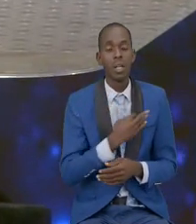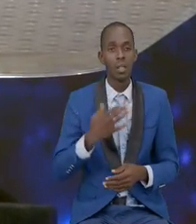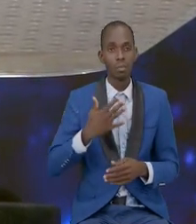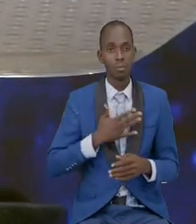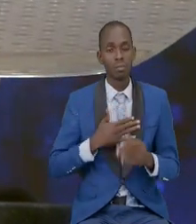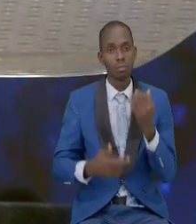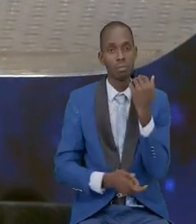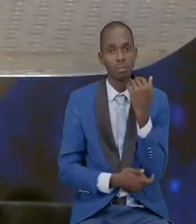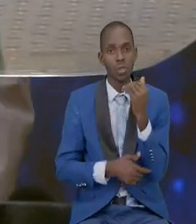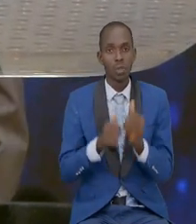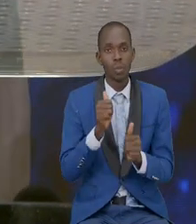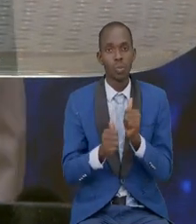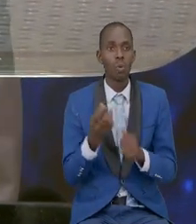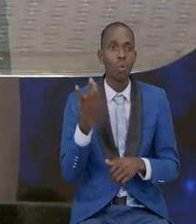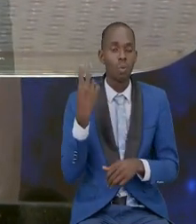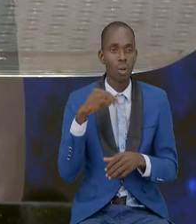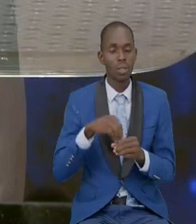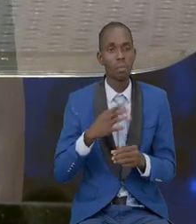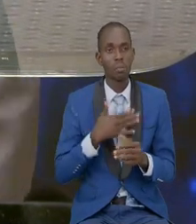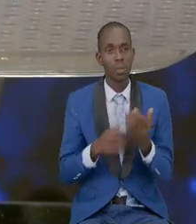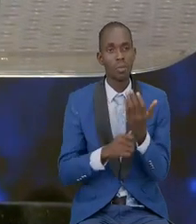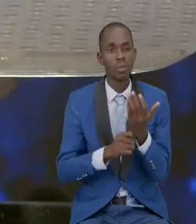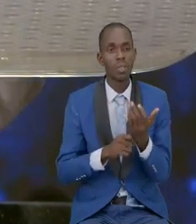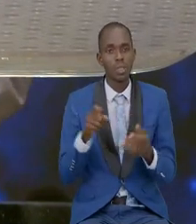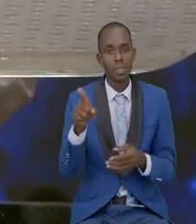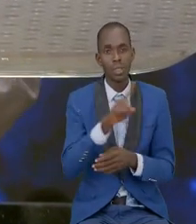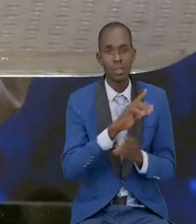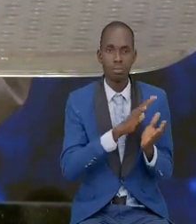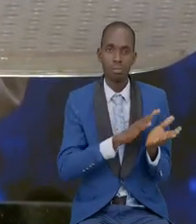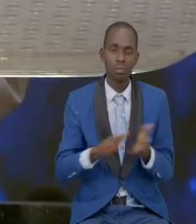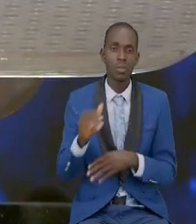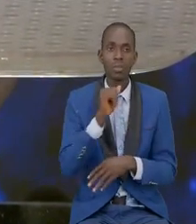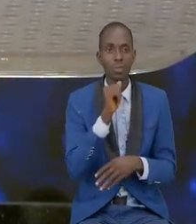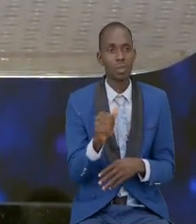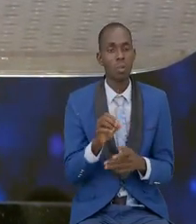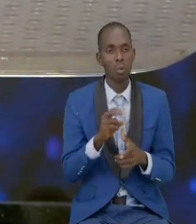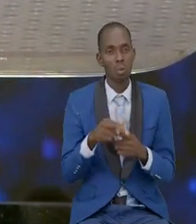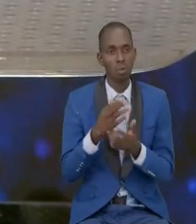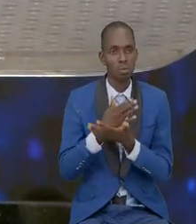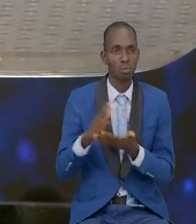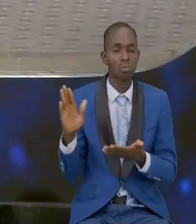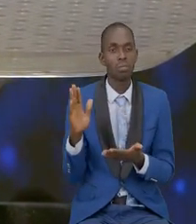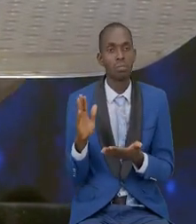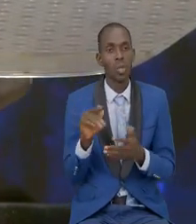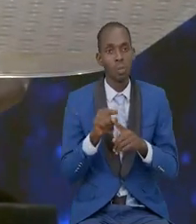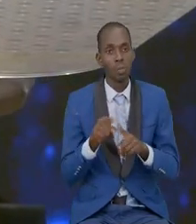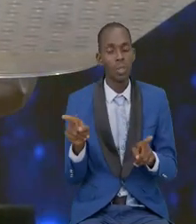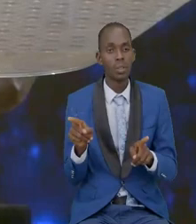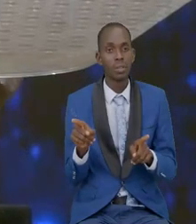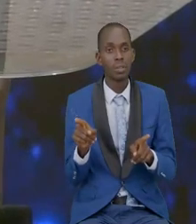temptation, which was in my flesh, ye despised not, nor rejected,